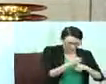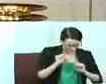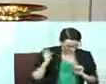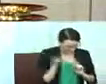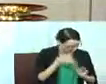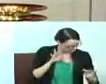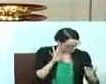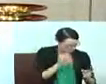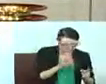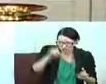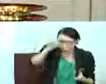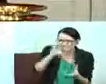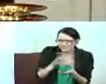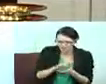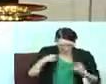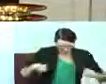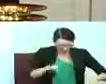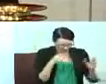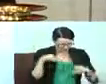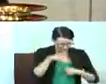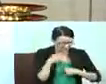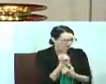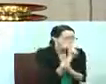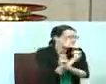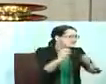us to believe that we are free.